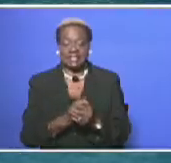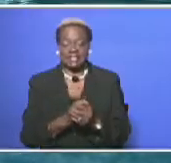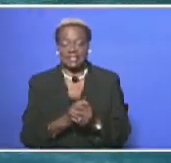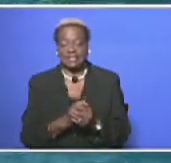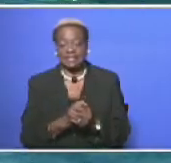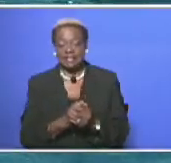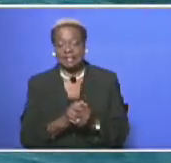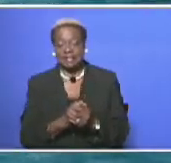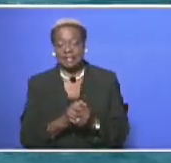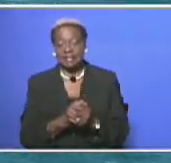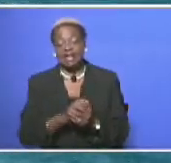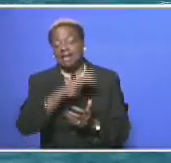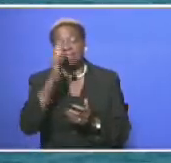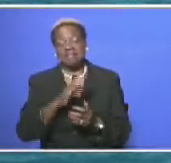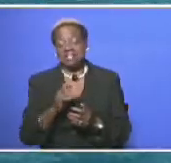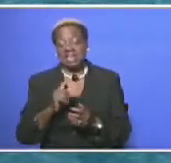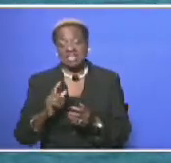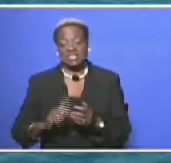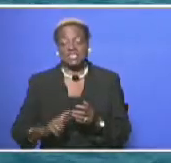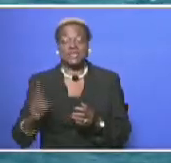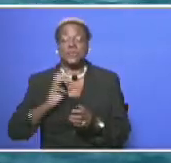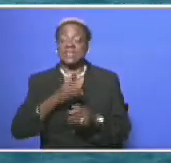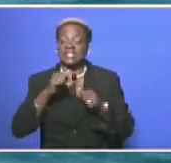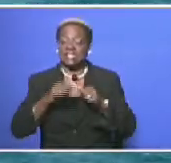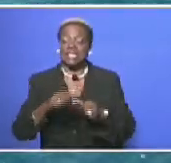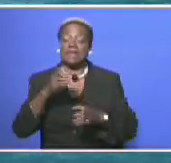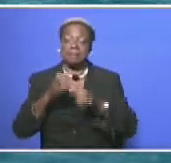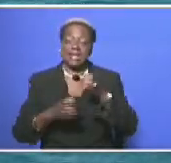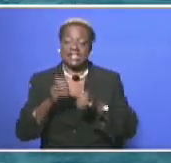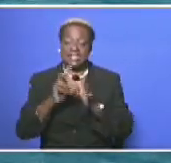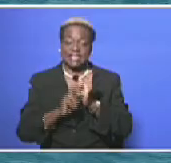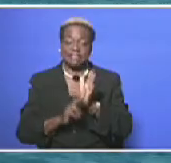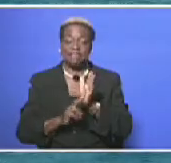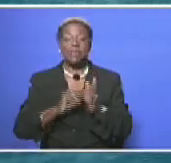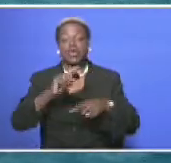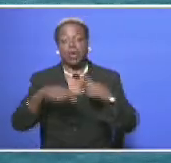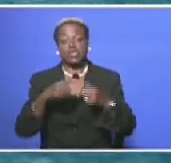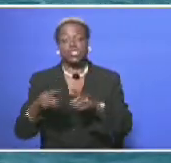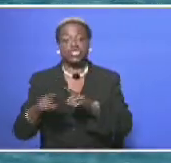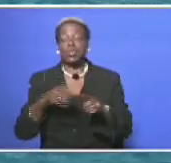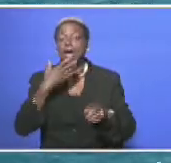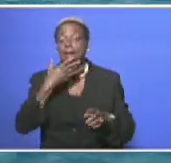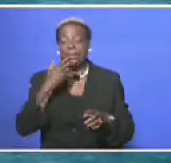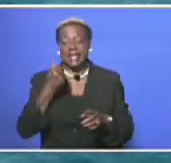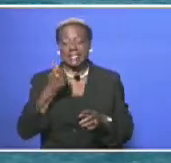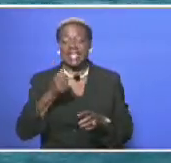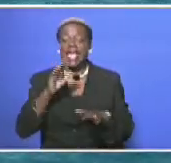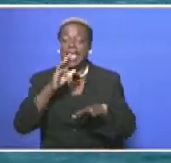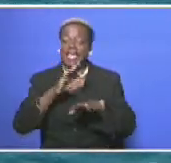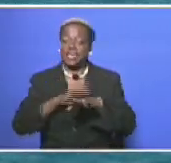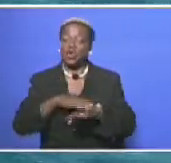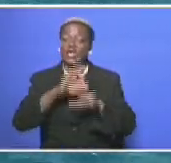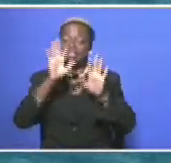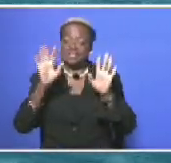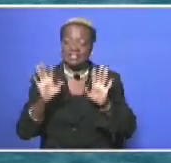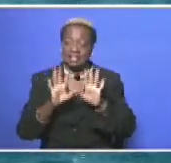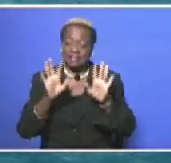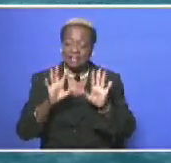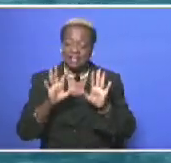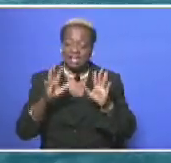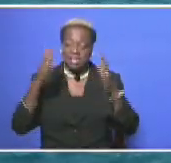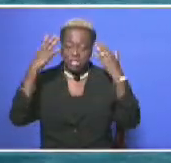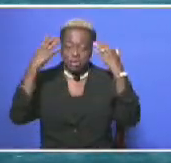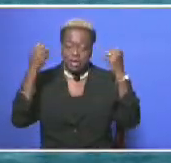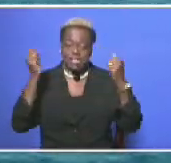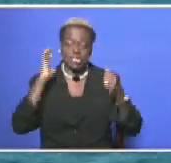zone. You know what I mean? But nevertheless, we're still competitive out there. We're going to do our best, and definitely Sunday, the Courageous will be there